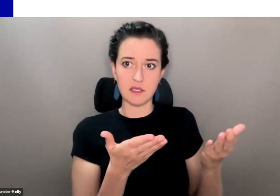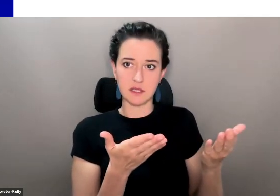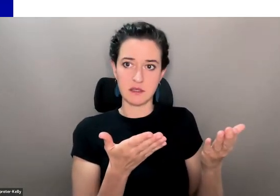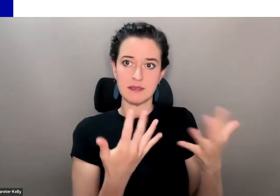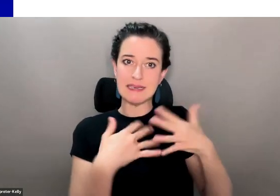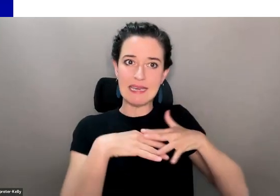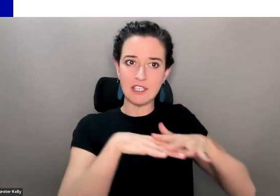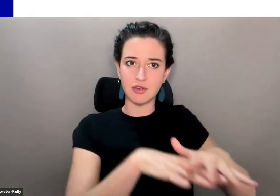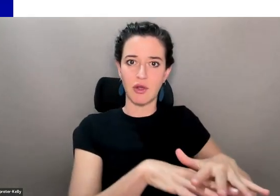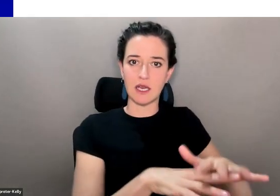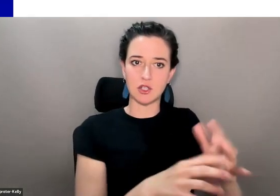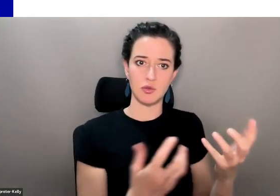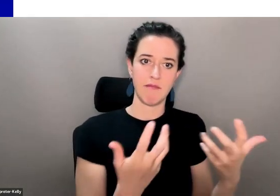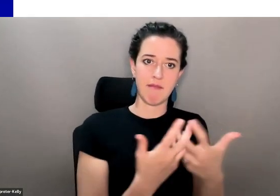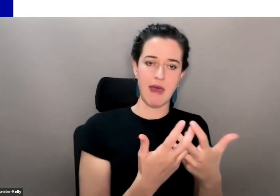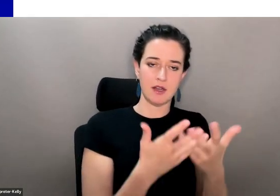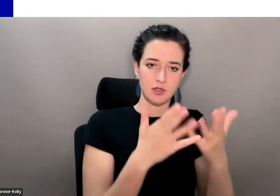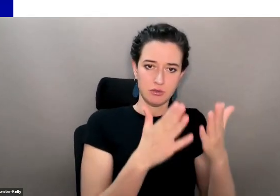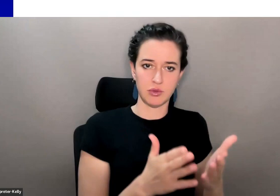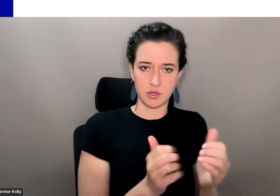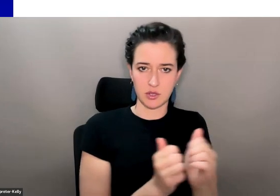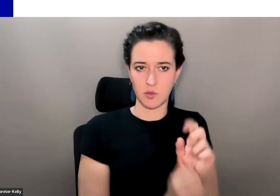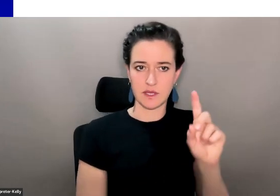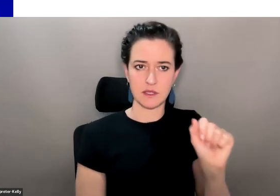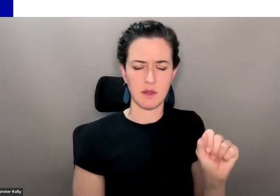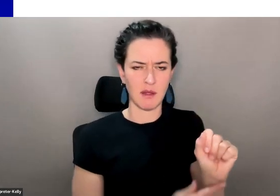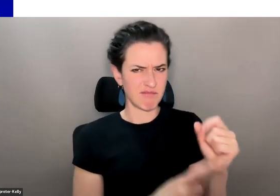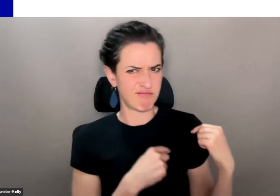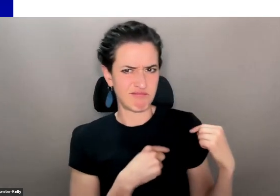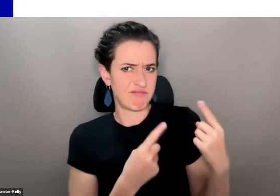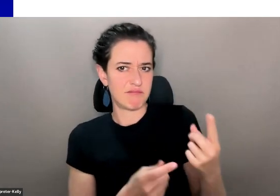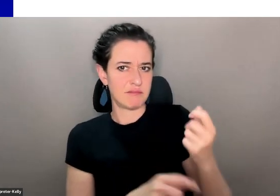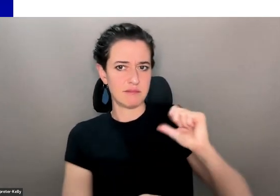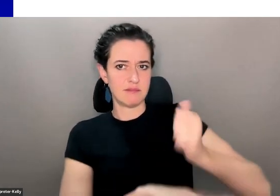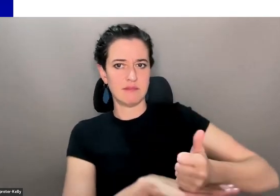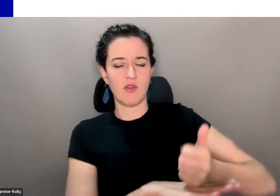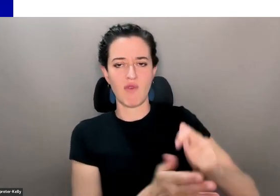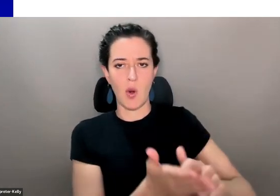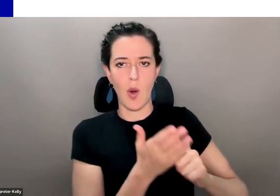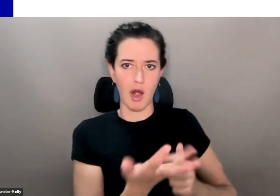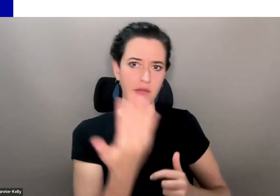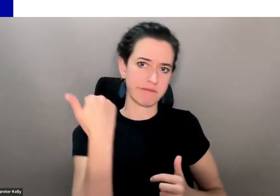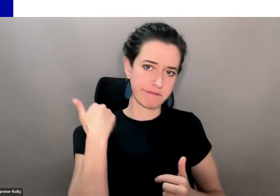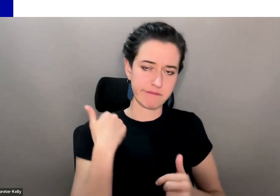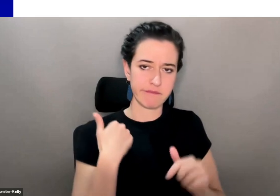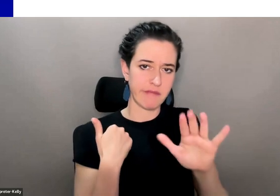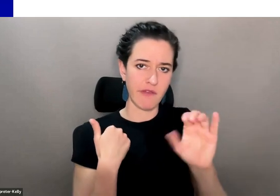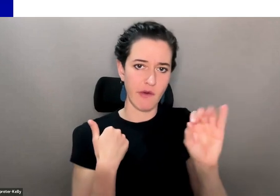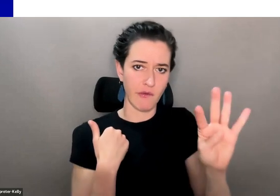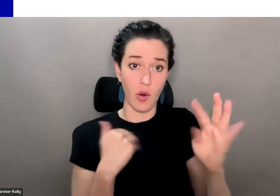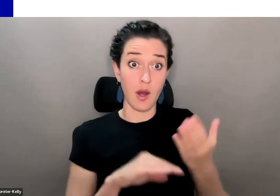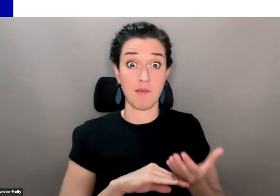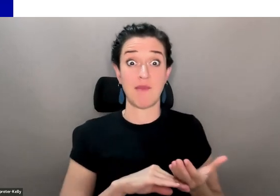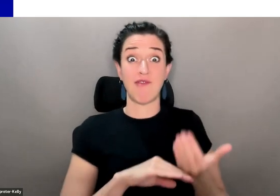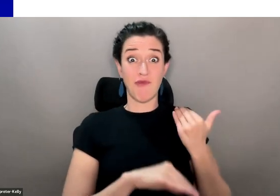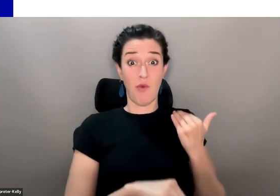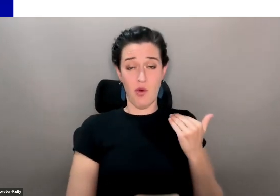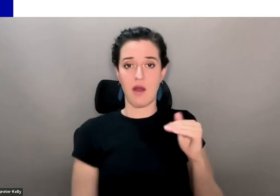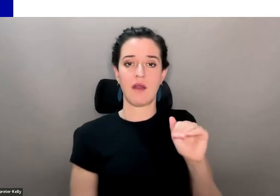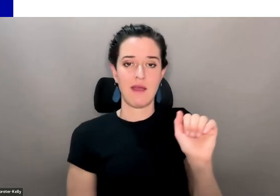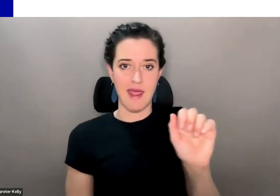the person with a disability, that's a longstanding requirement in Section 504 that actually even predates the Americans with Disabilities